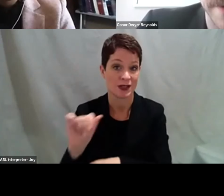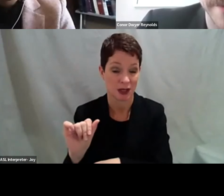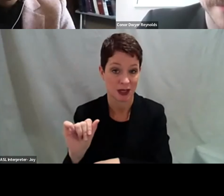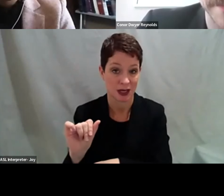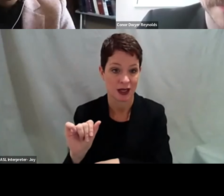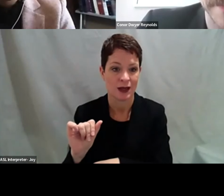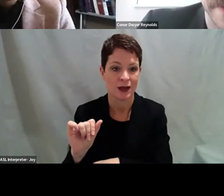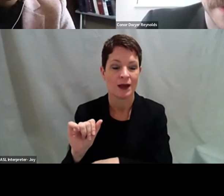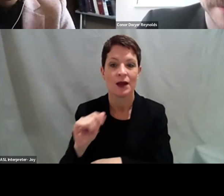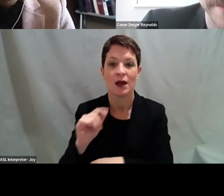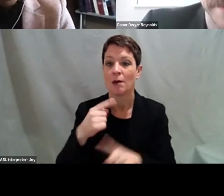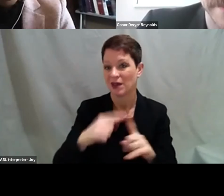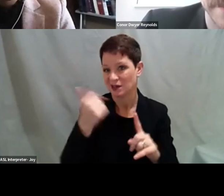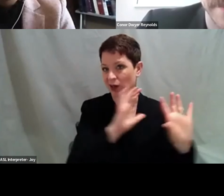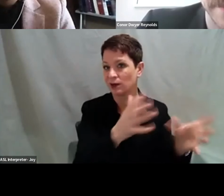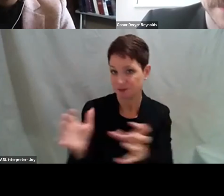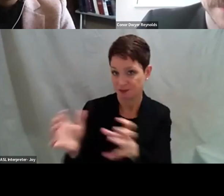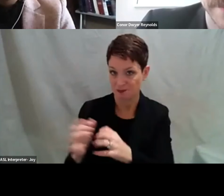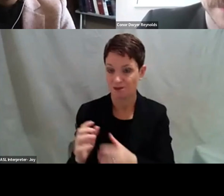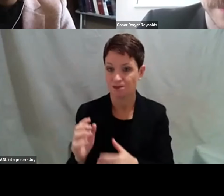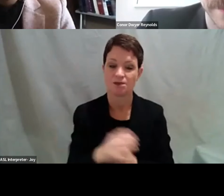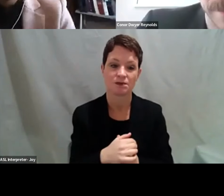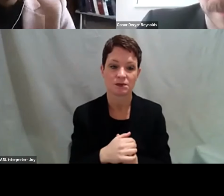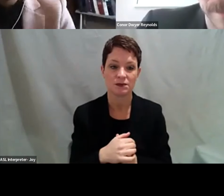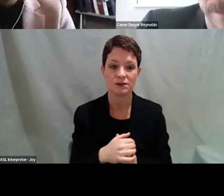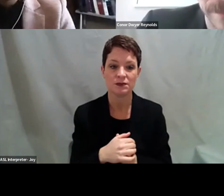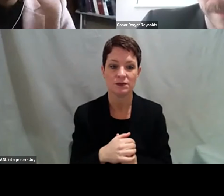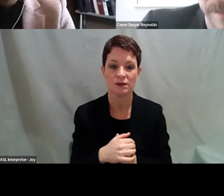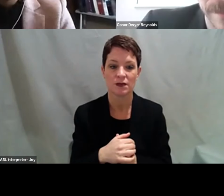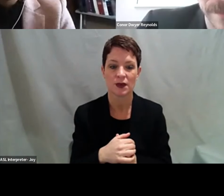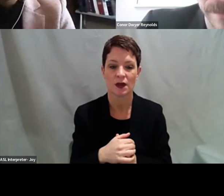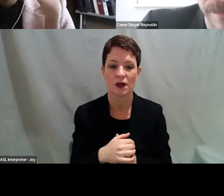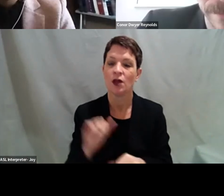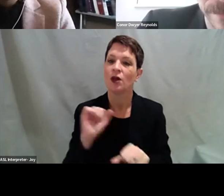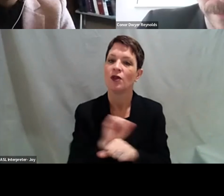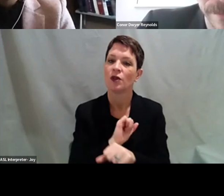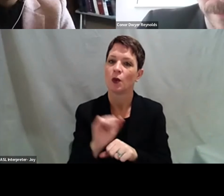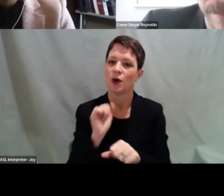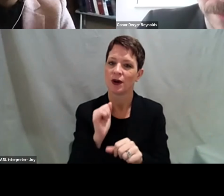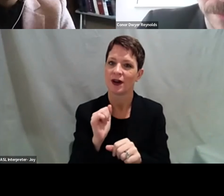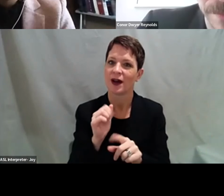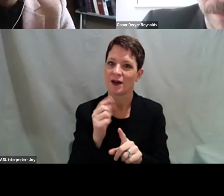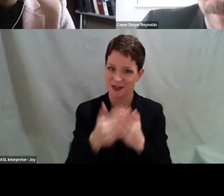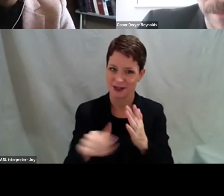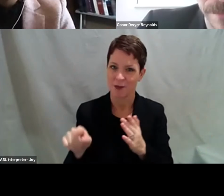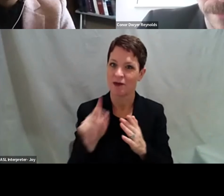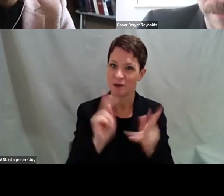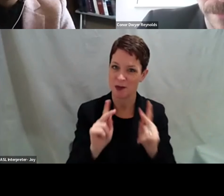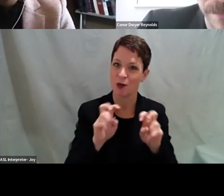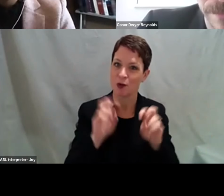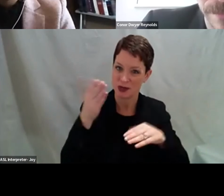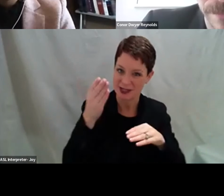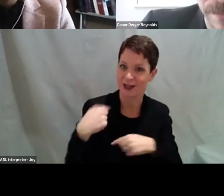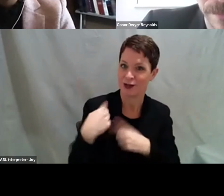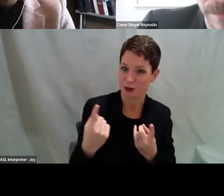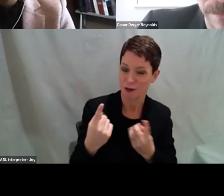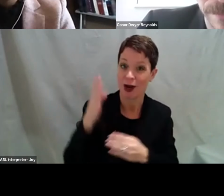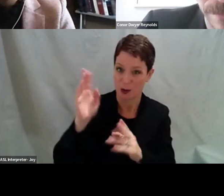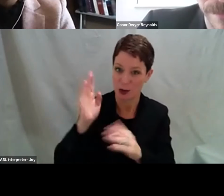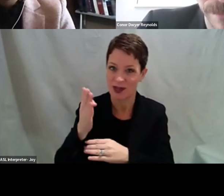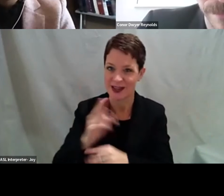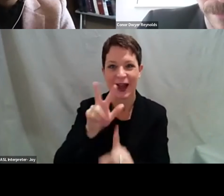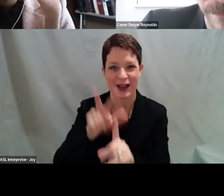well as other categories. And I assigned the work of some of the people who have or will present during the conference.